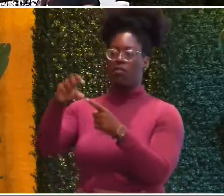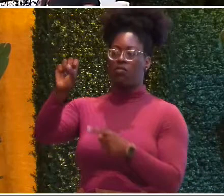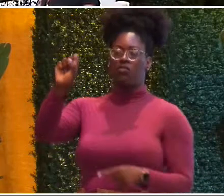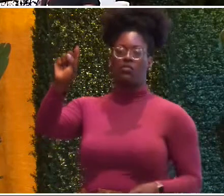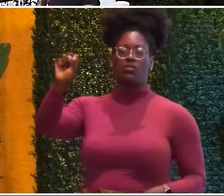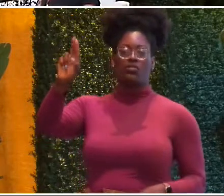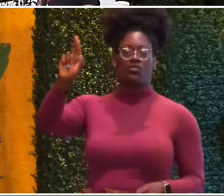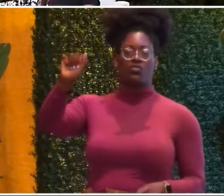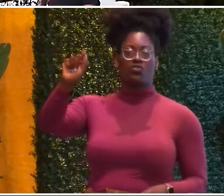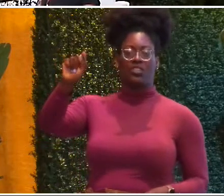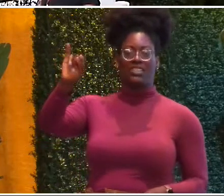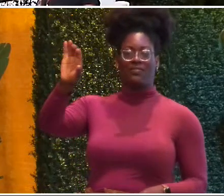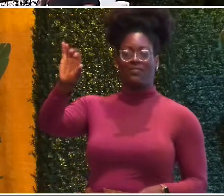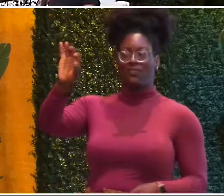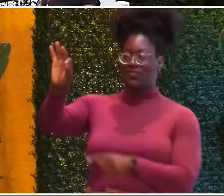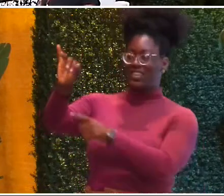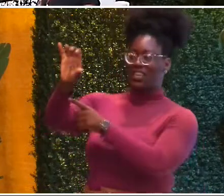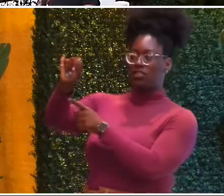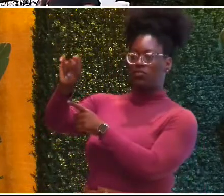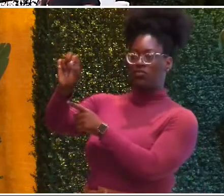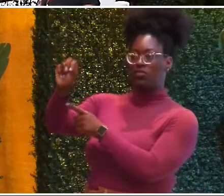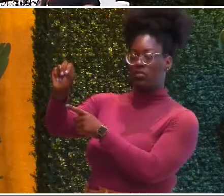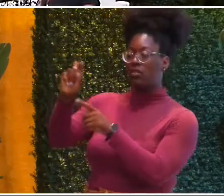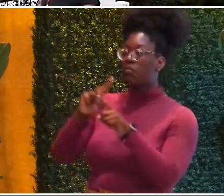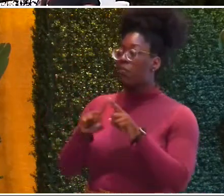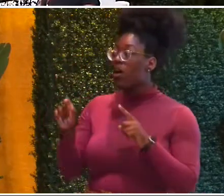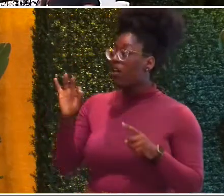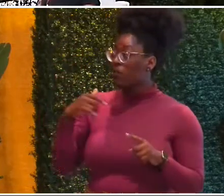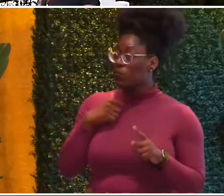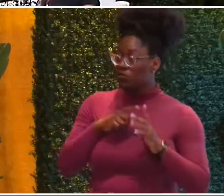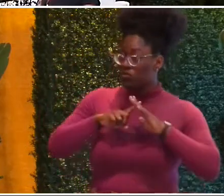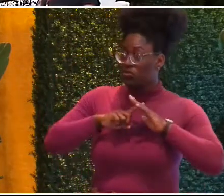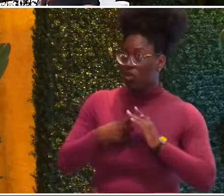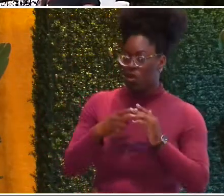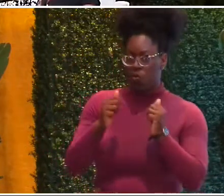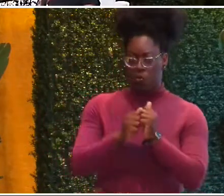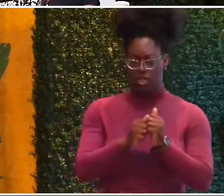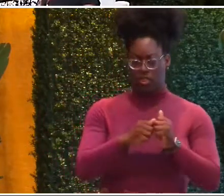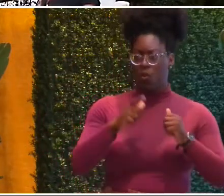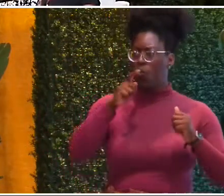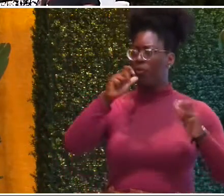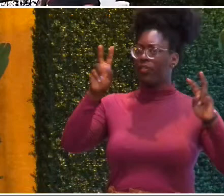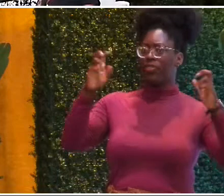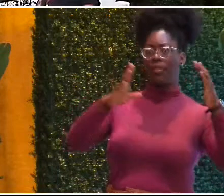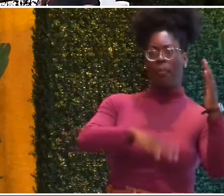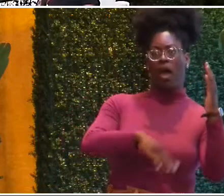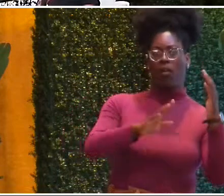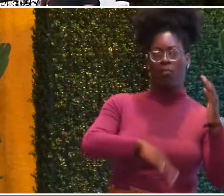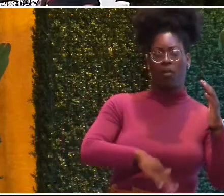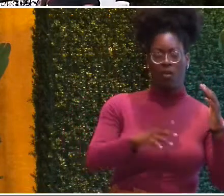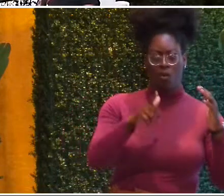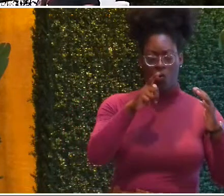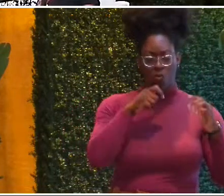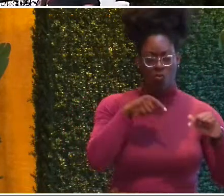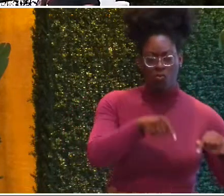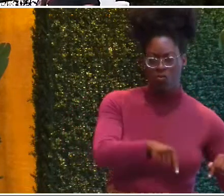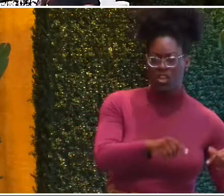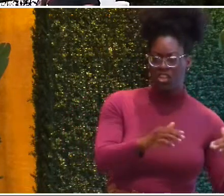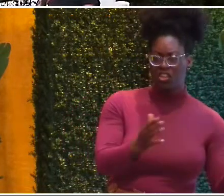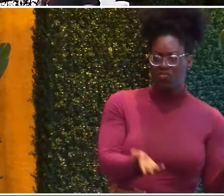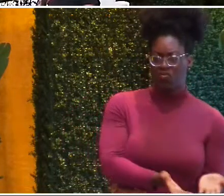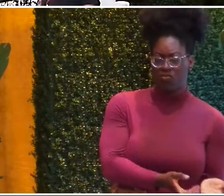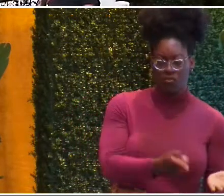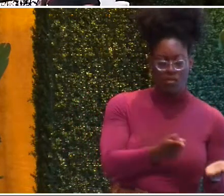has all of their needs met, everything gets better immediately. But it makes people who benefit